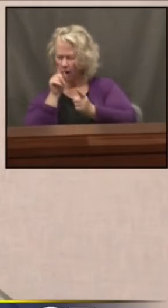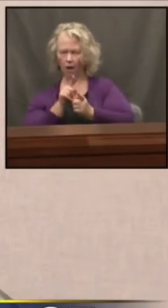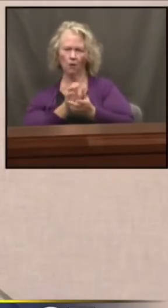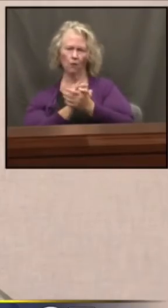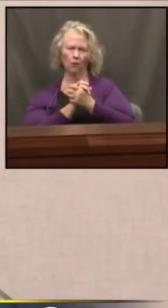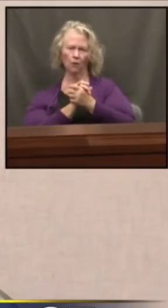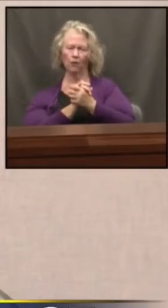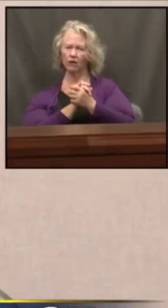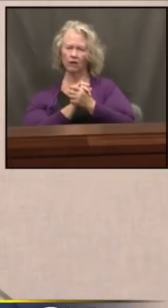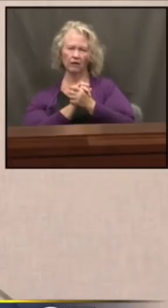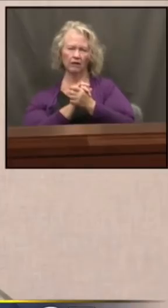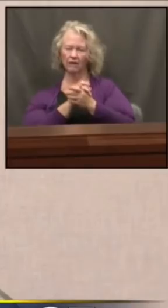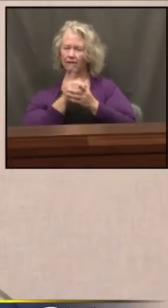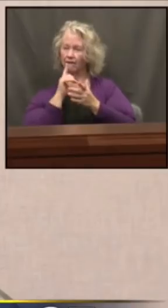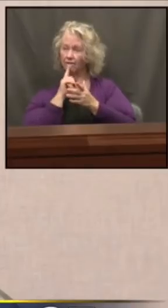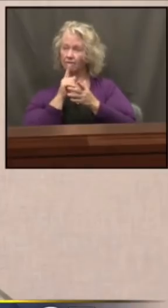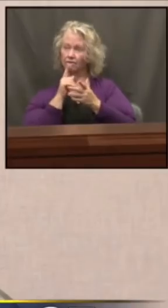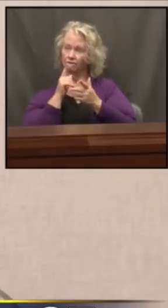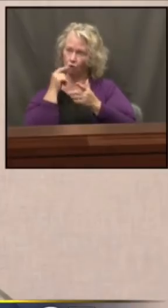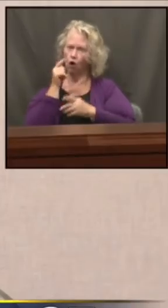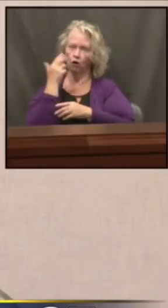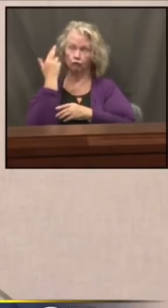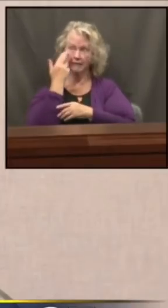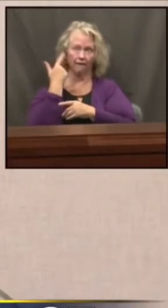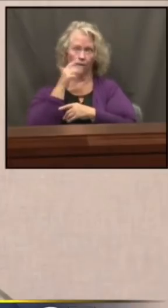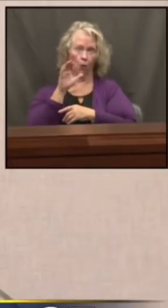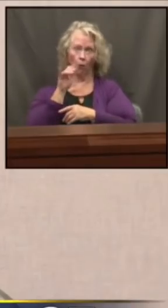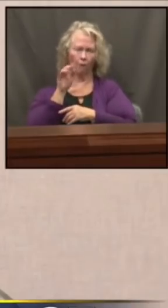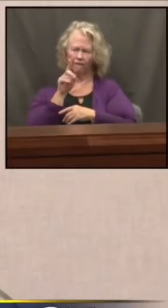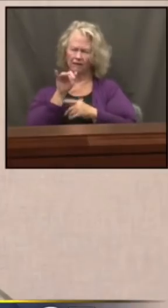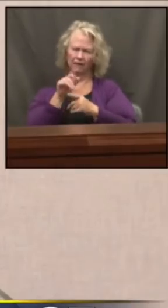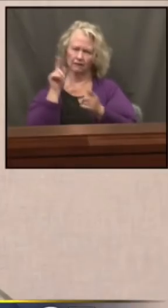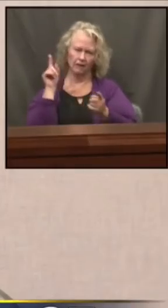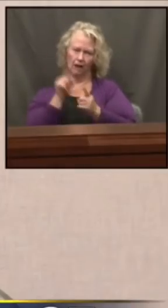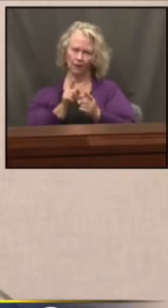percentage of the number of patients that actually have COVID.